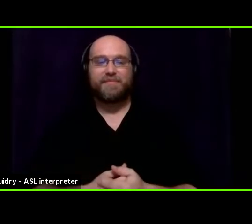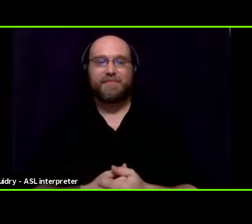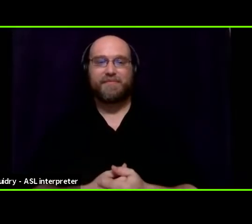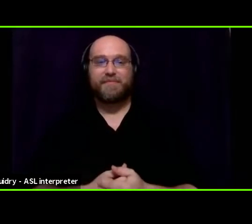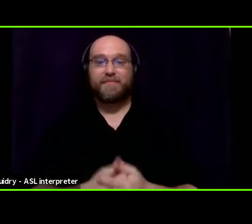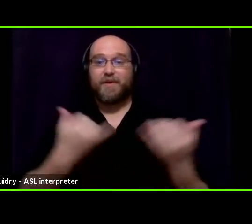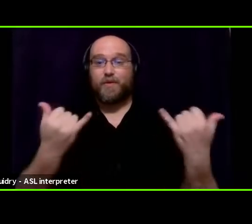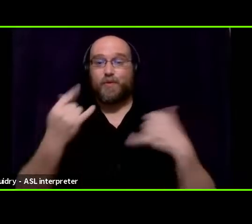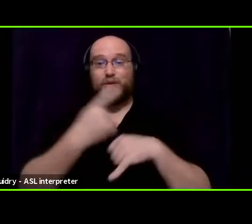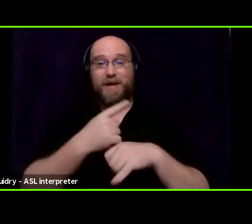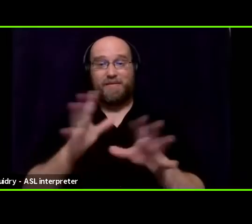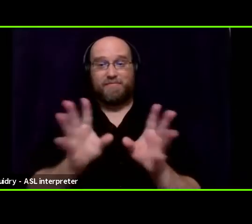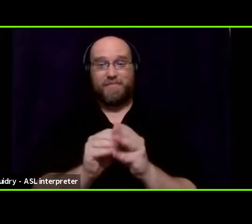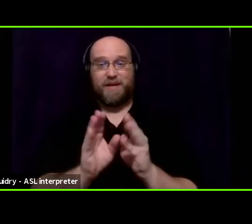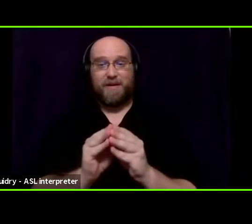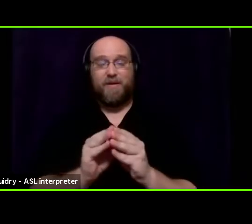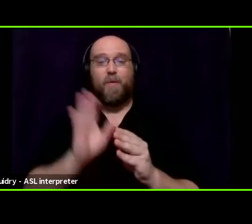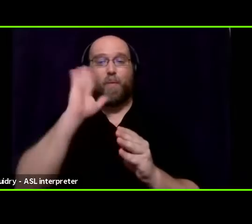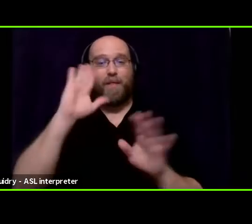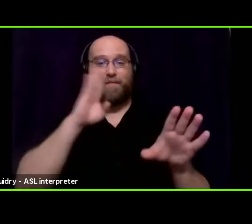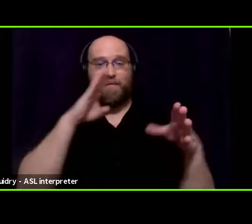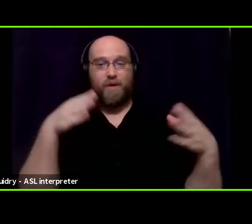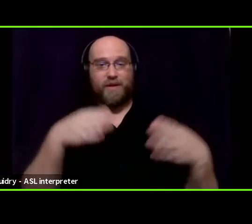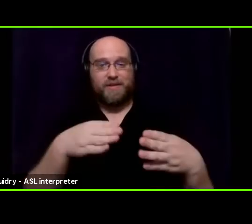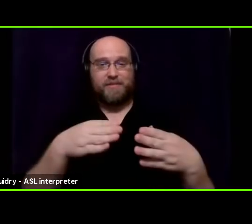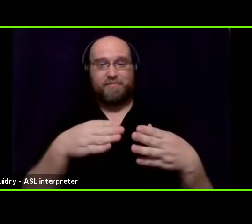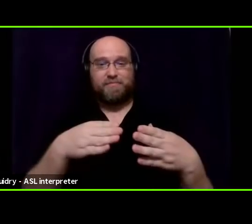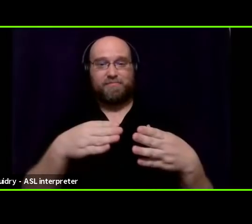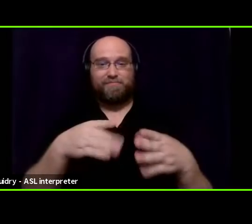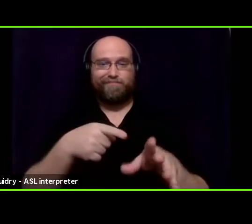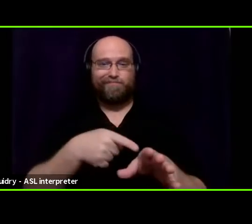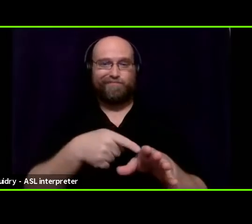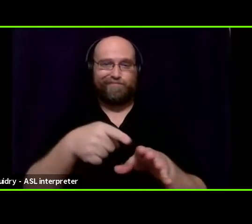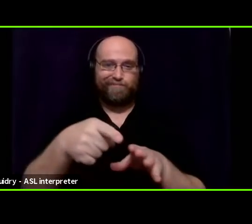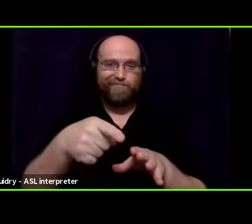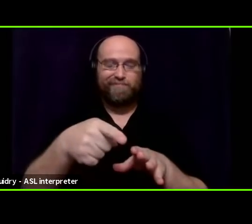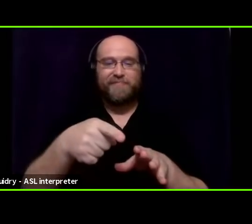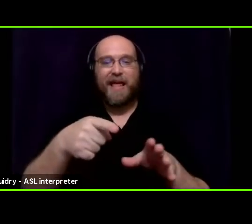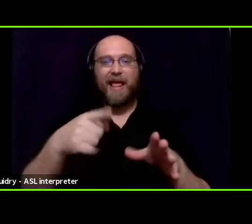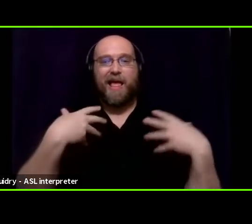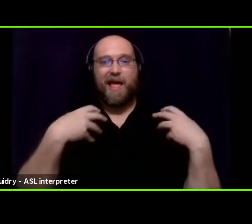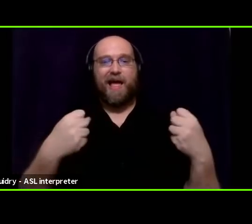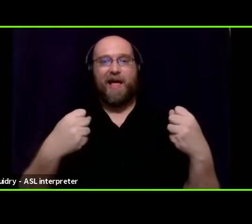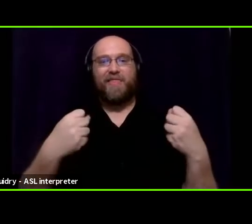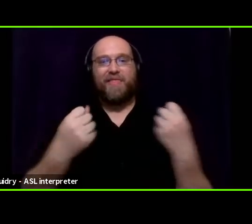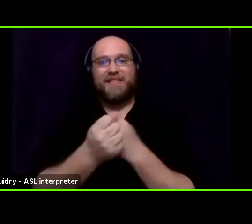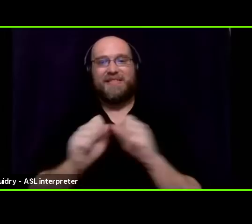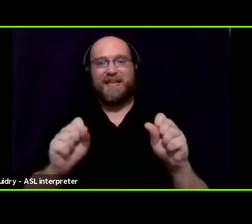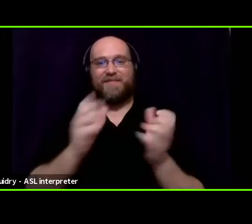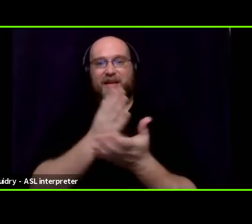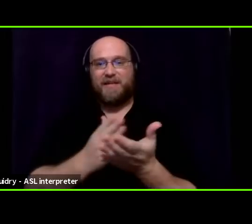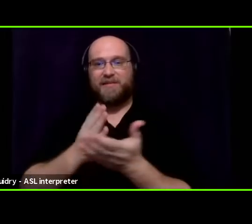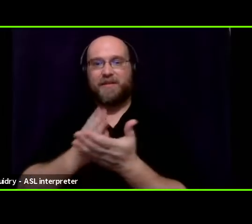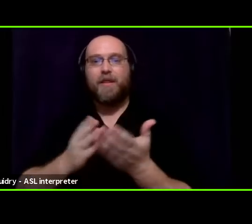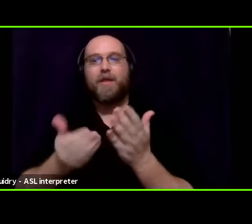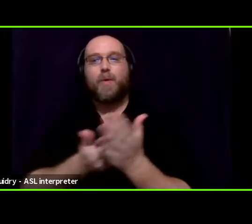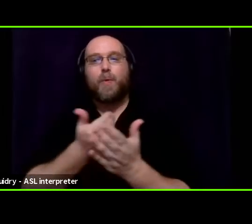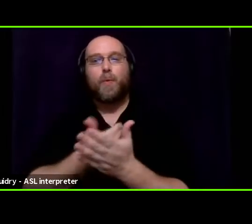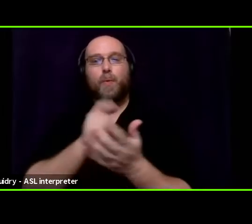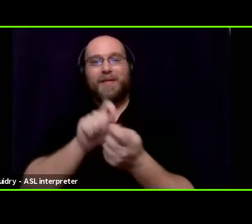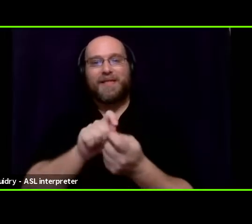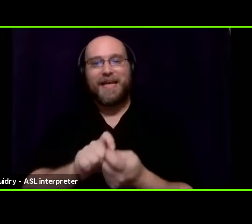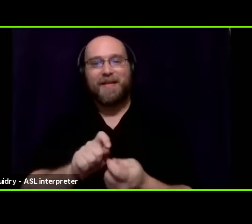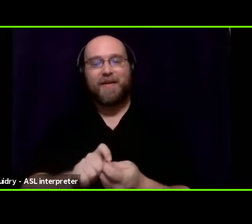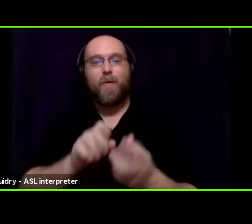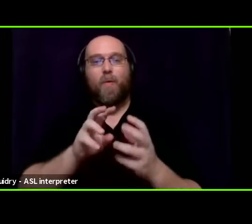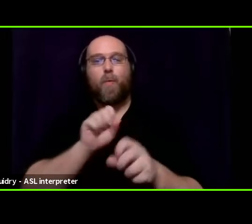Today's meeting is going to focus primarily on the health and safety aspects and new details about workplace safety that were